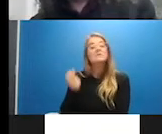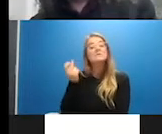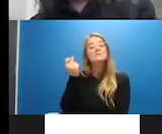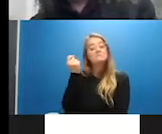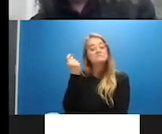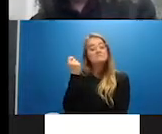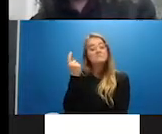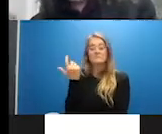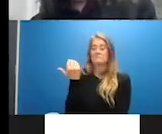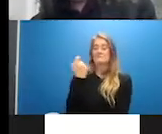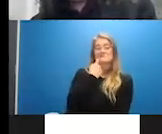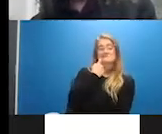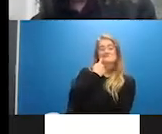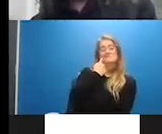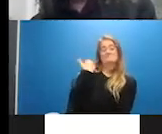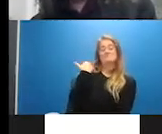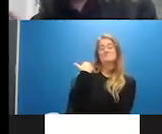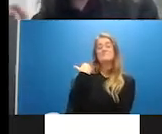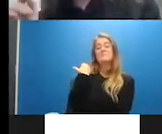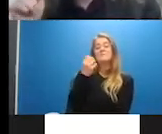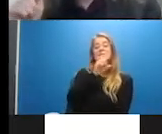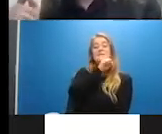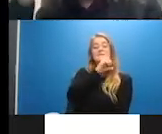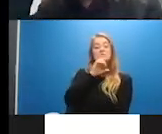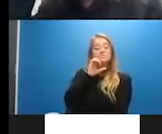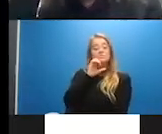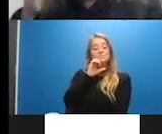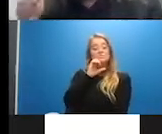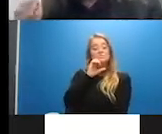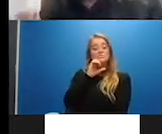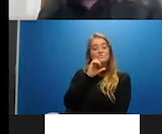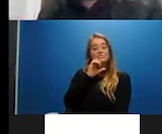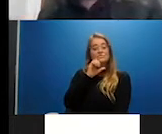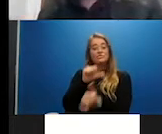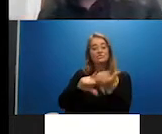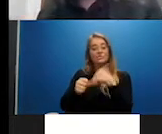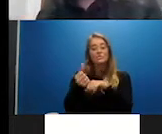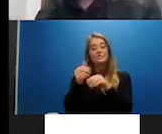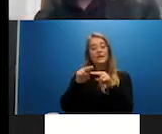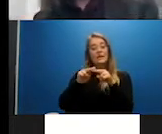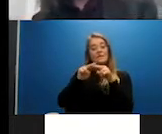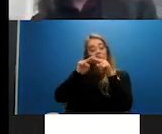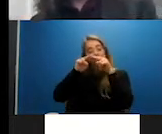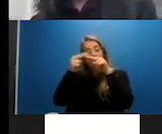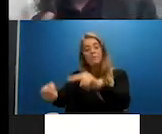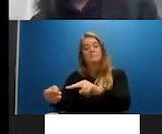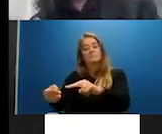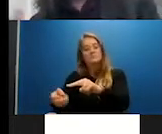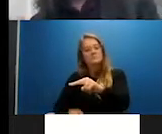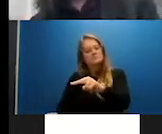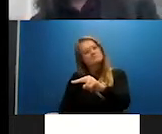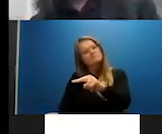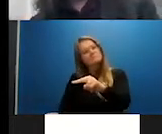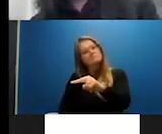ago, for elders, the suicide rate went down just as fast. The older